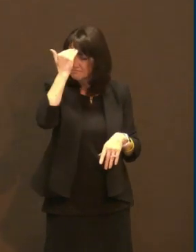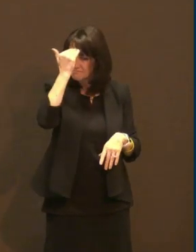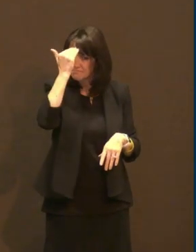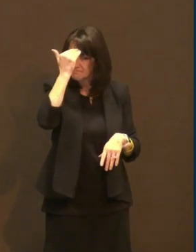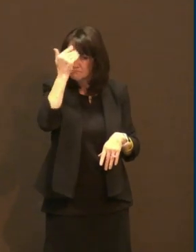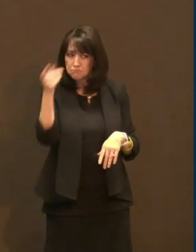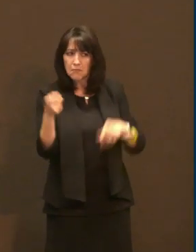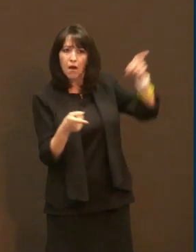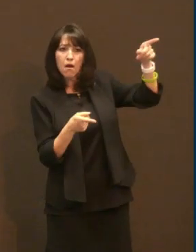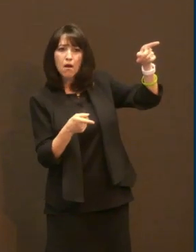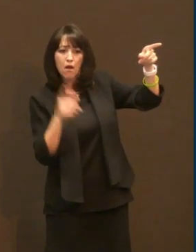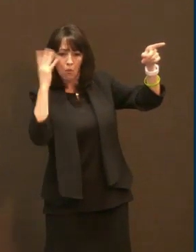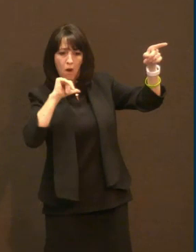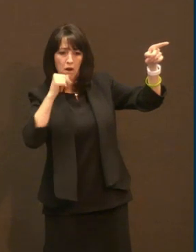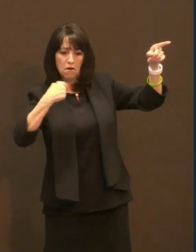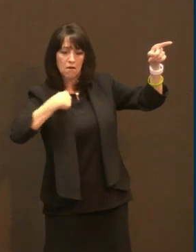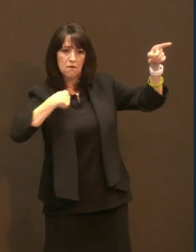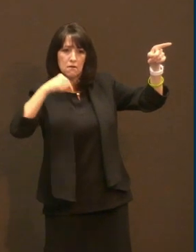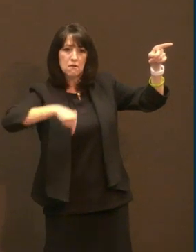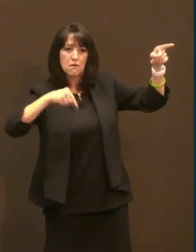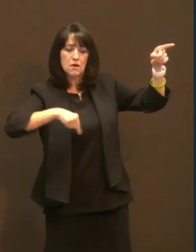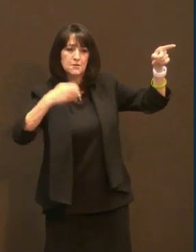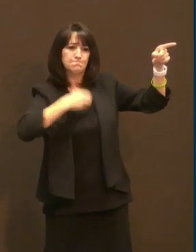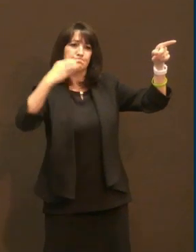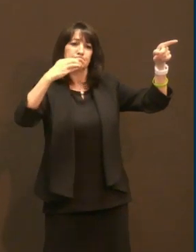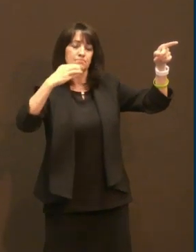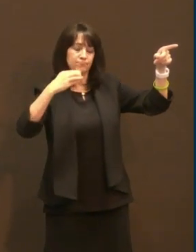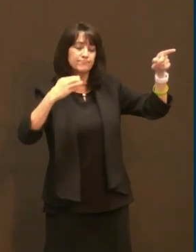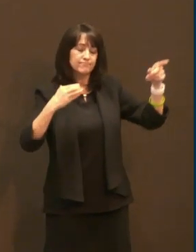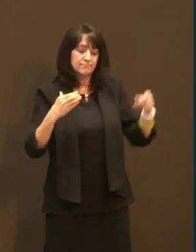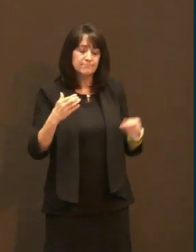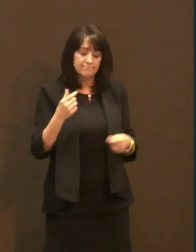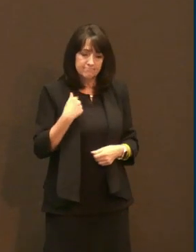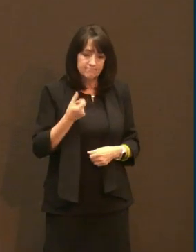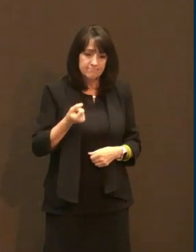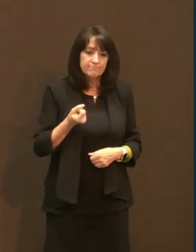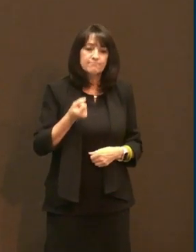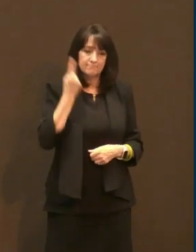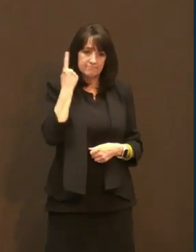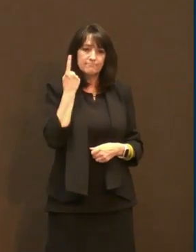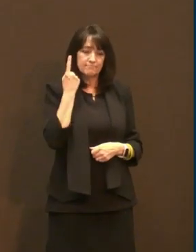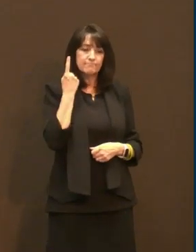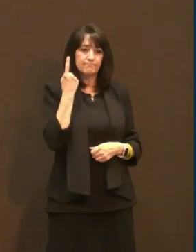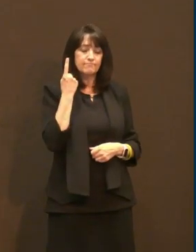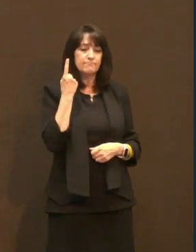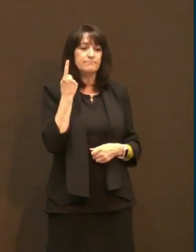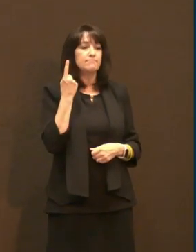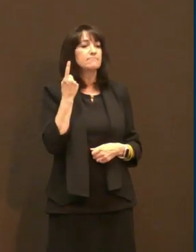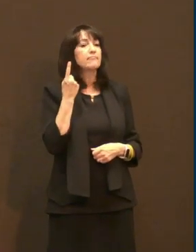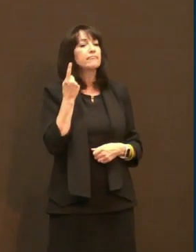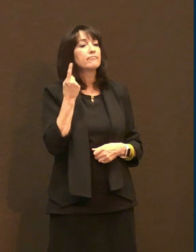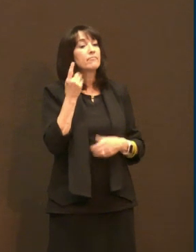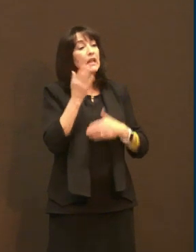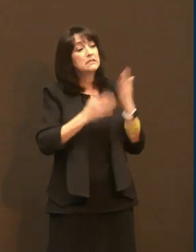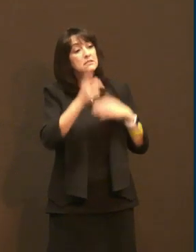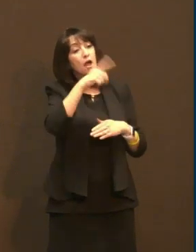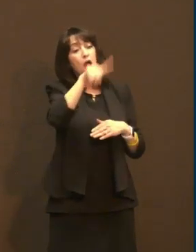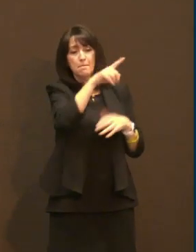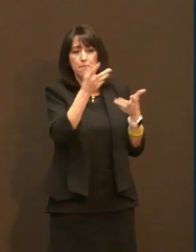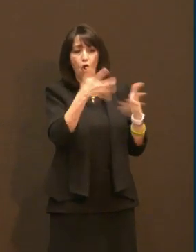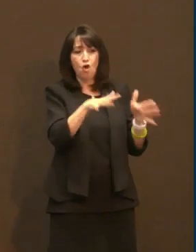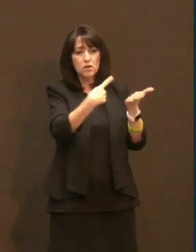mentioned, to Esteban from the town mayors. They've really thought it through. They've talked among